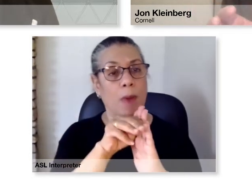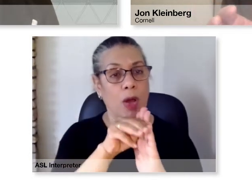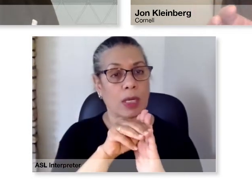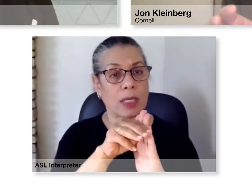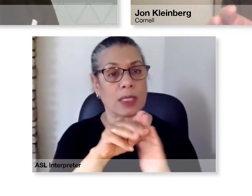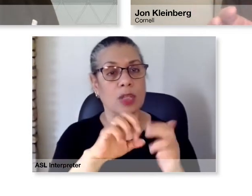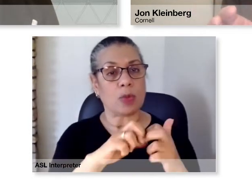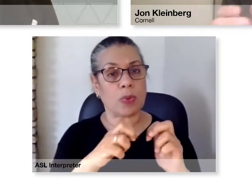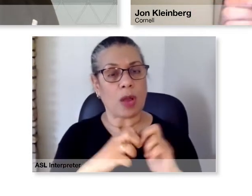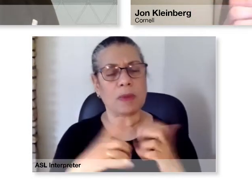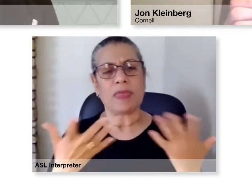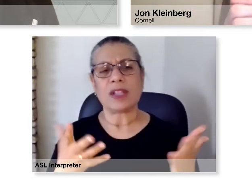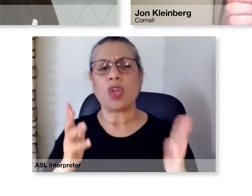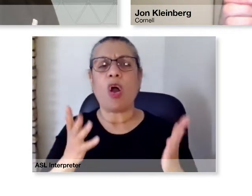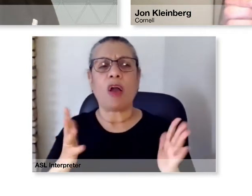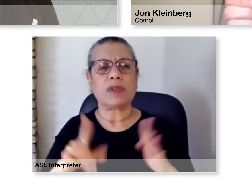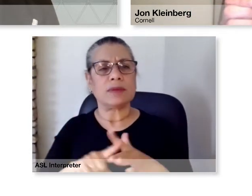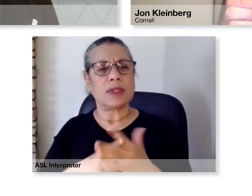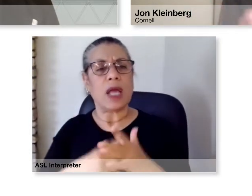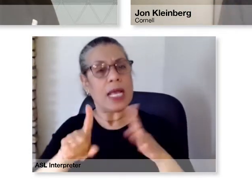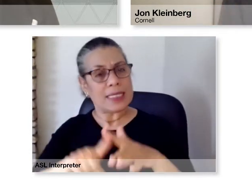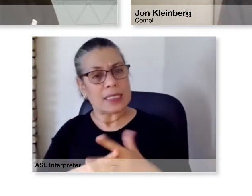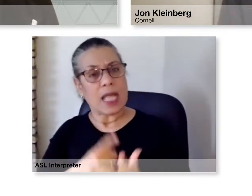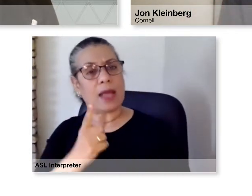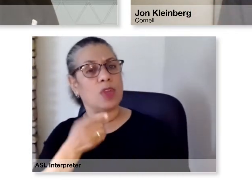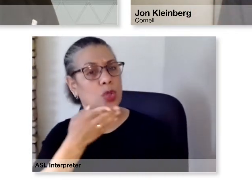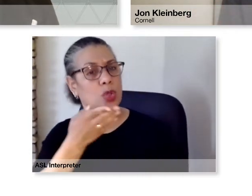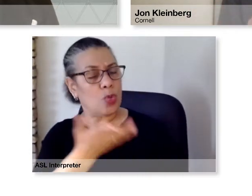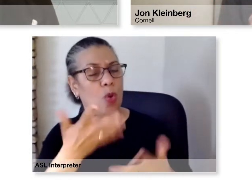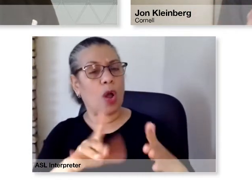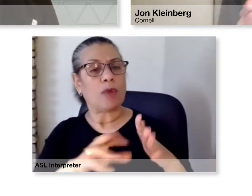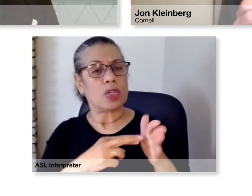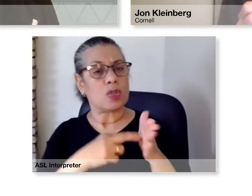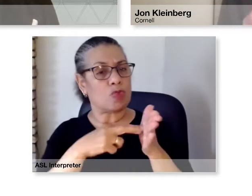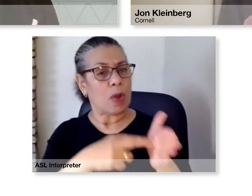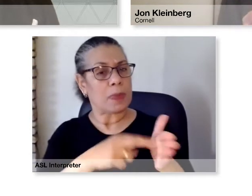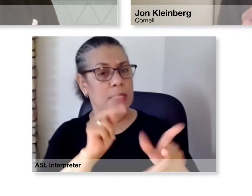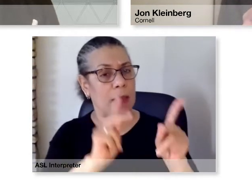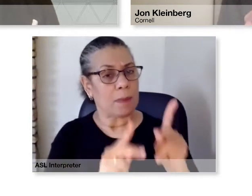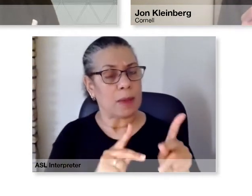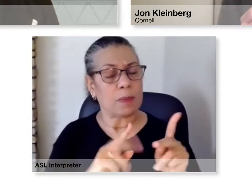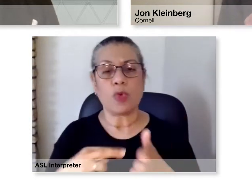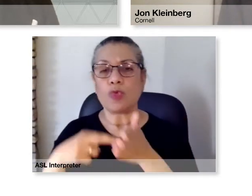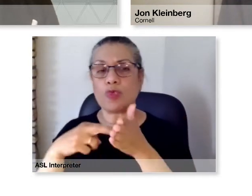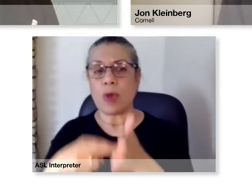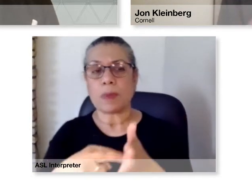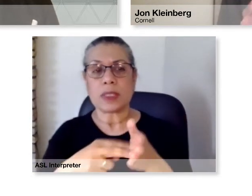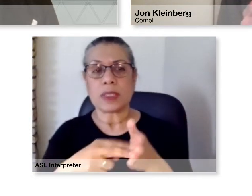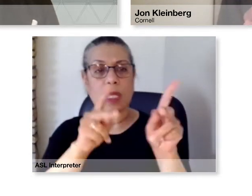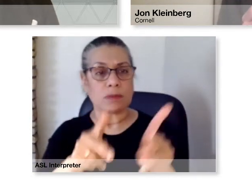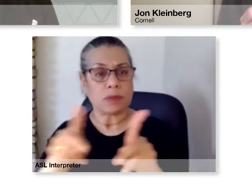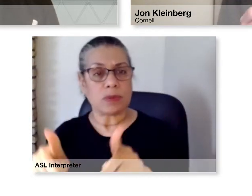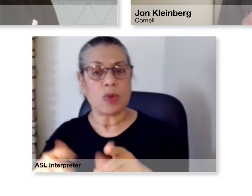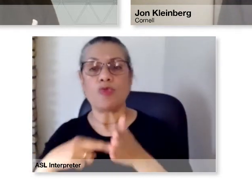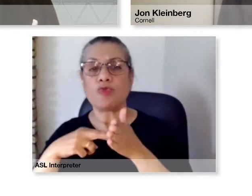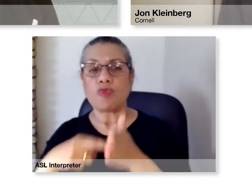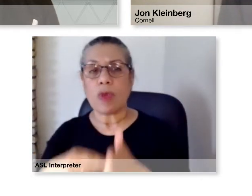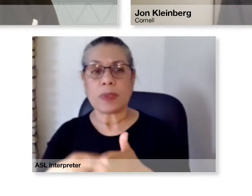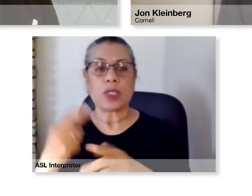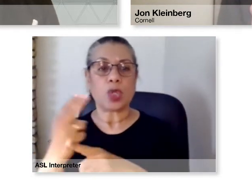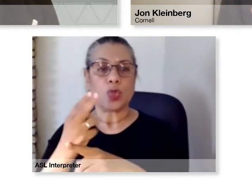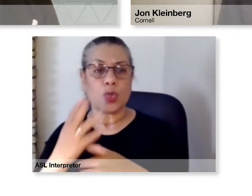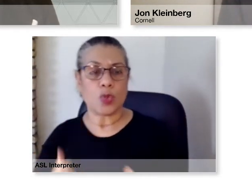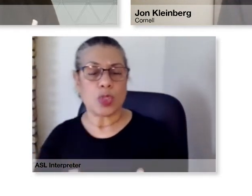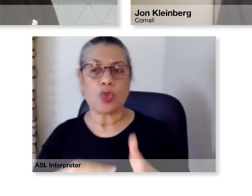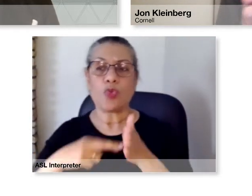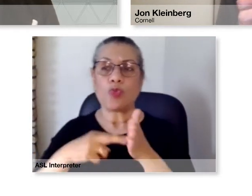given. They say, I'm going to start from the fact that you've represented individuals, you've represented applicants, you've represented users, you've represented readers of the news, all of